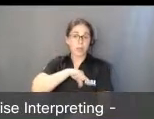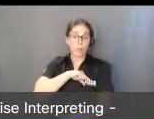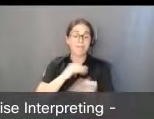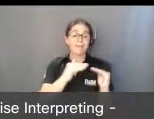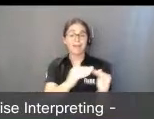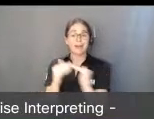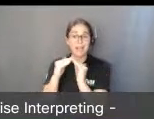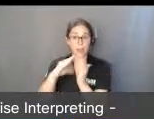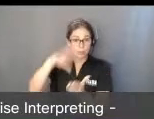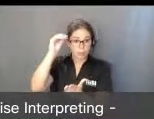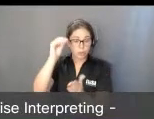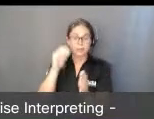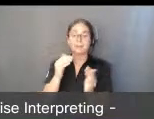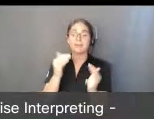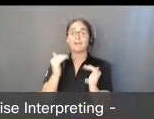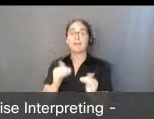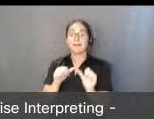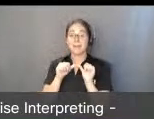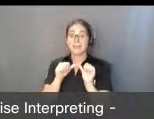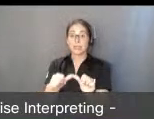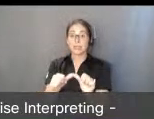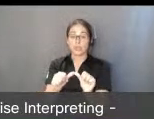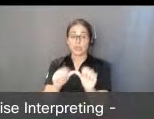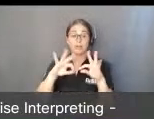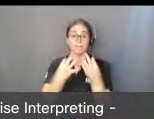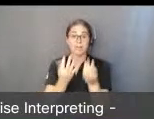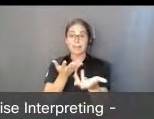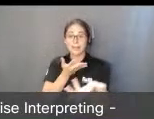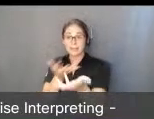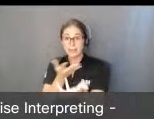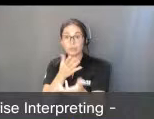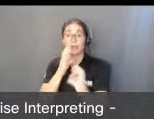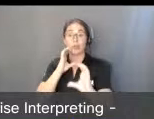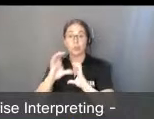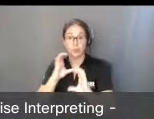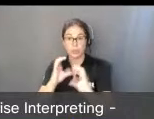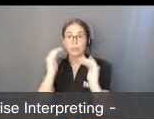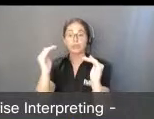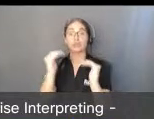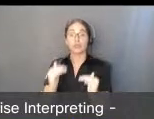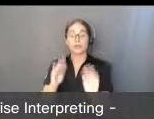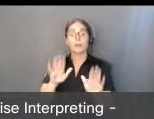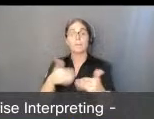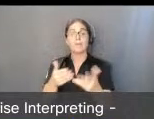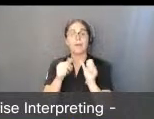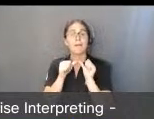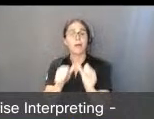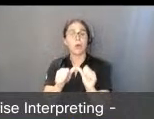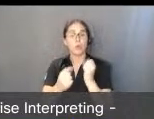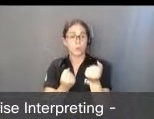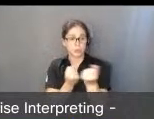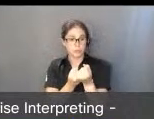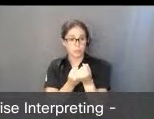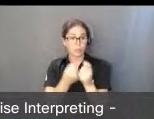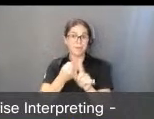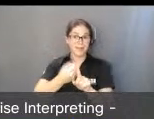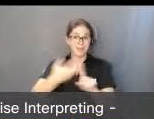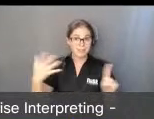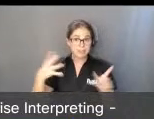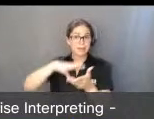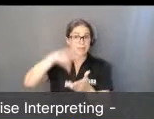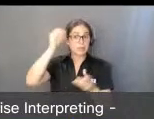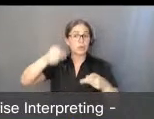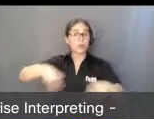all, maintaining family and community engagement and communication, providing ongoing support and expanding learning opportunities for